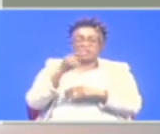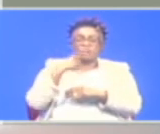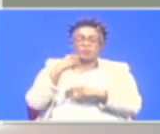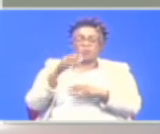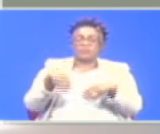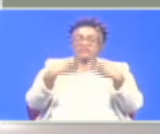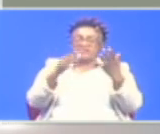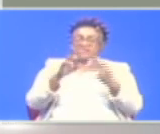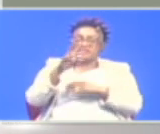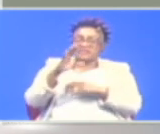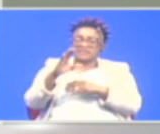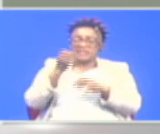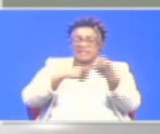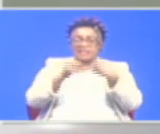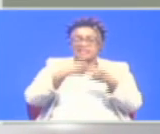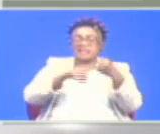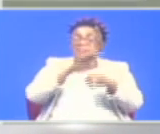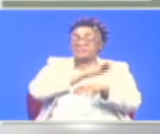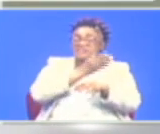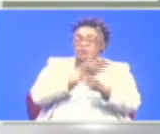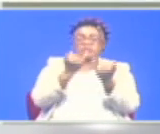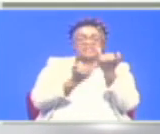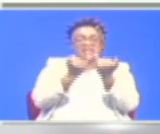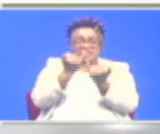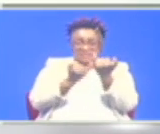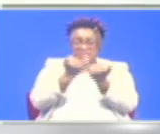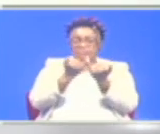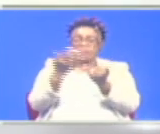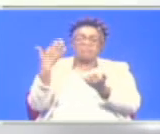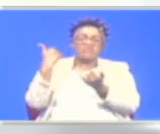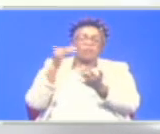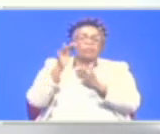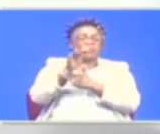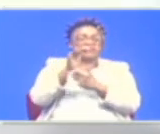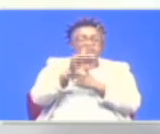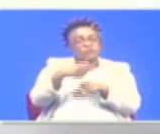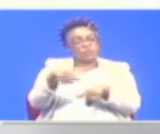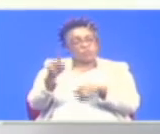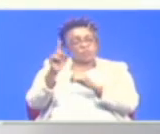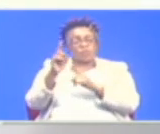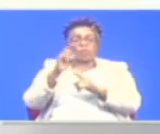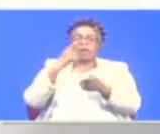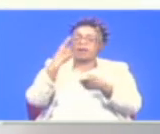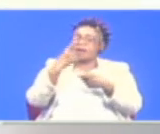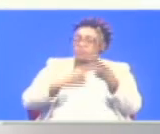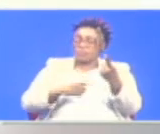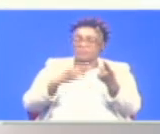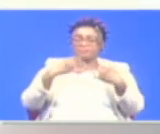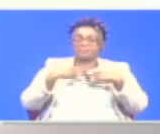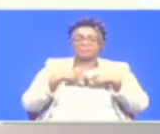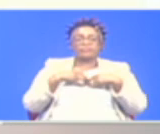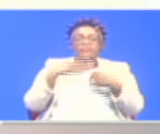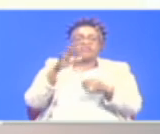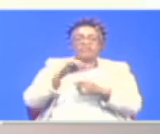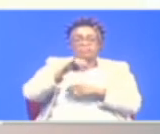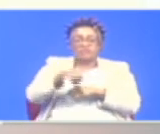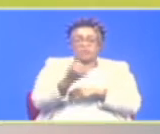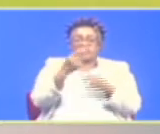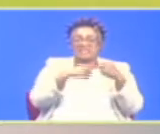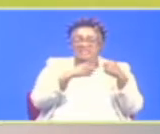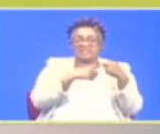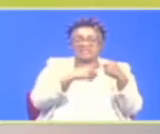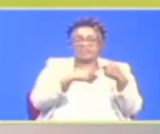VC in acting capacity on Saturday, had requested to proceed on annual leave with effect from January